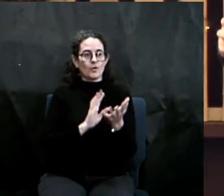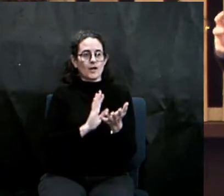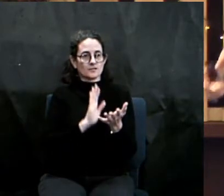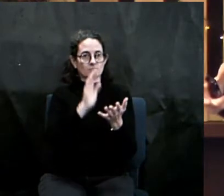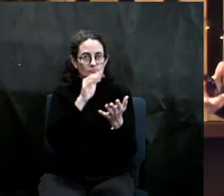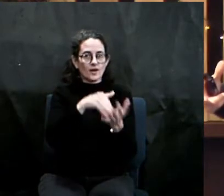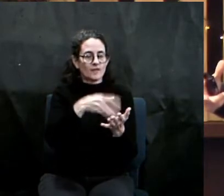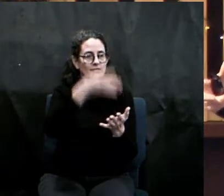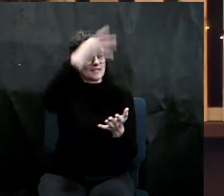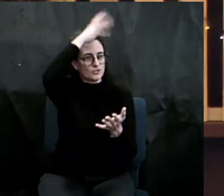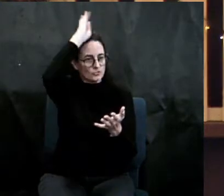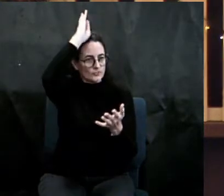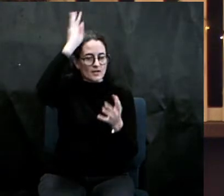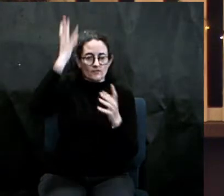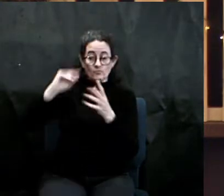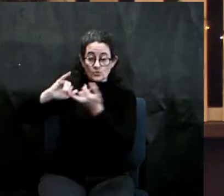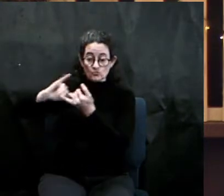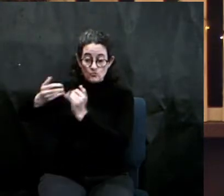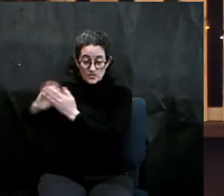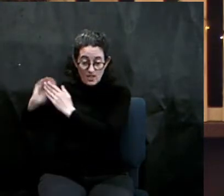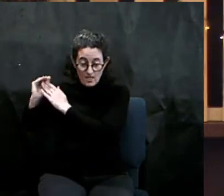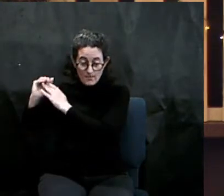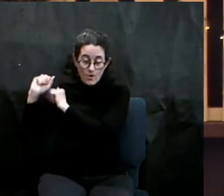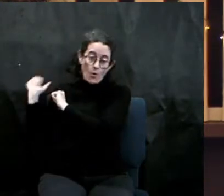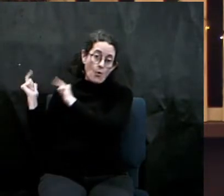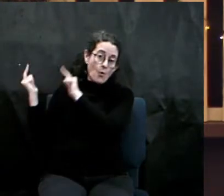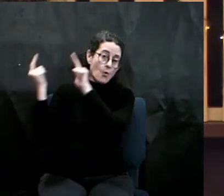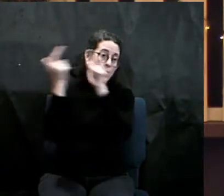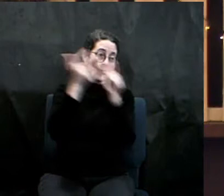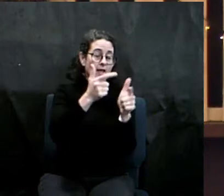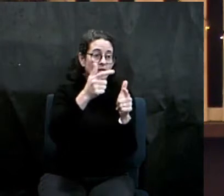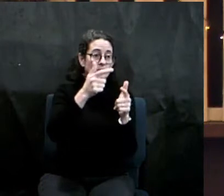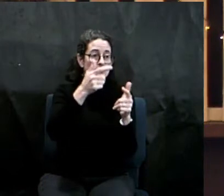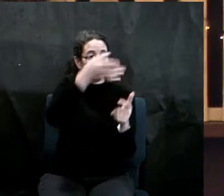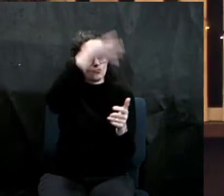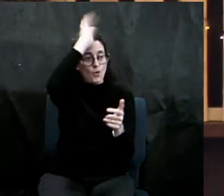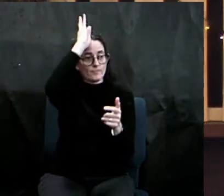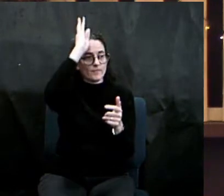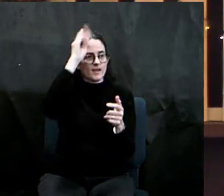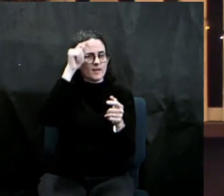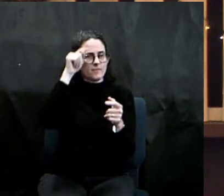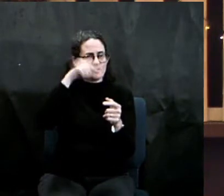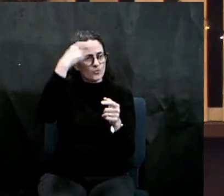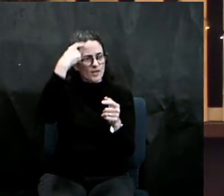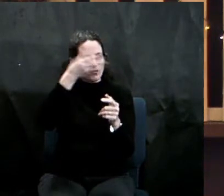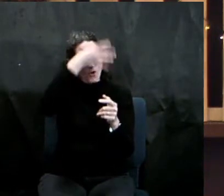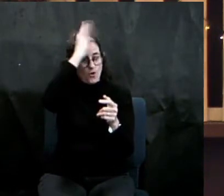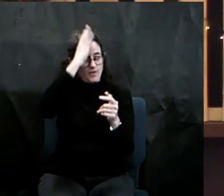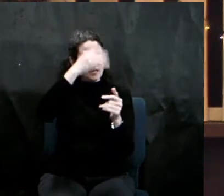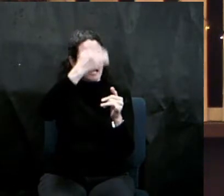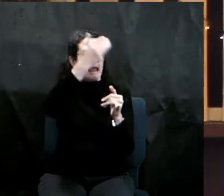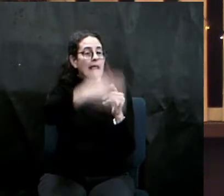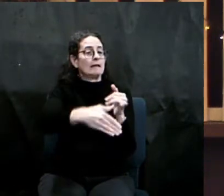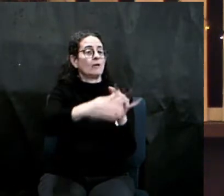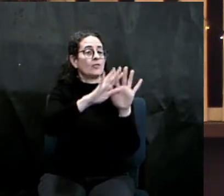way from Jerusalem to Rome. But Rome is not the ends of the earth. In many